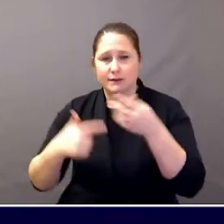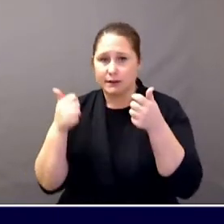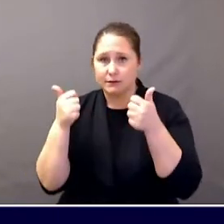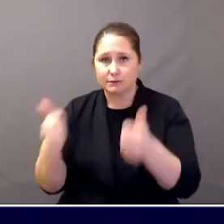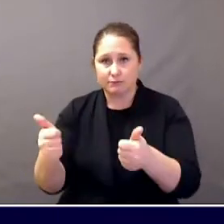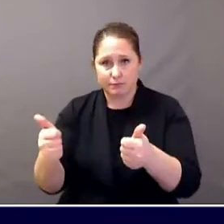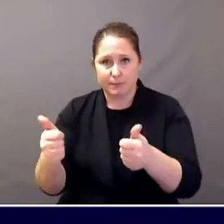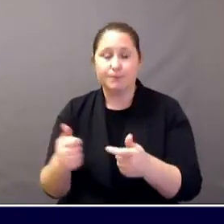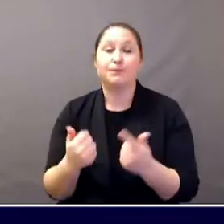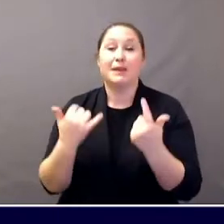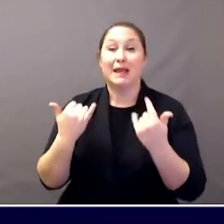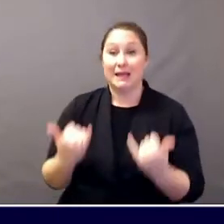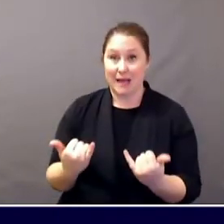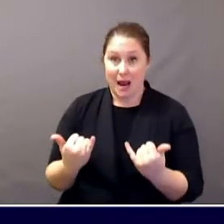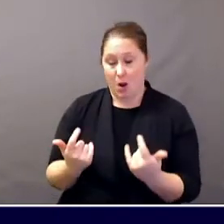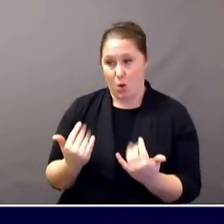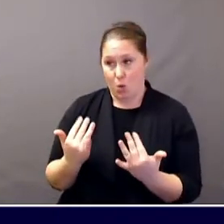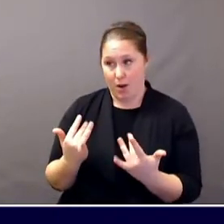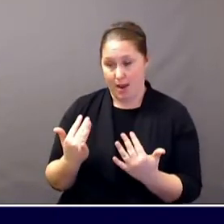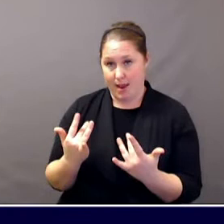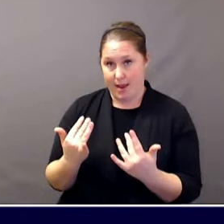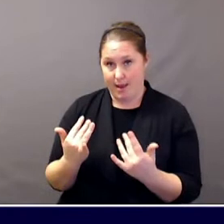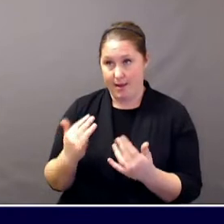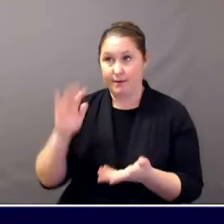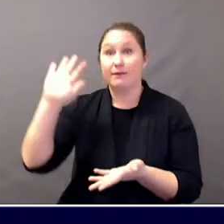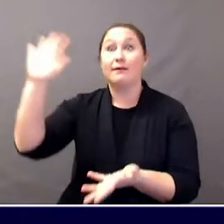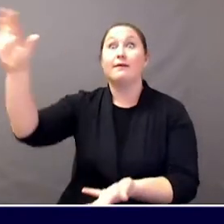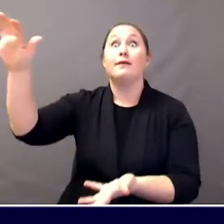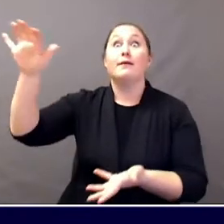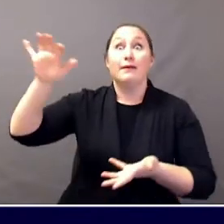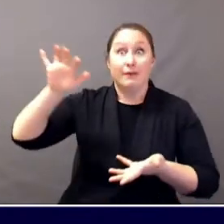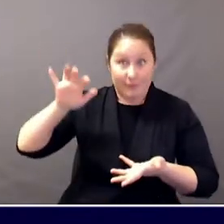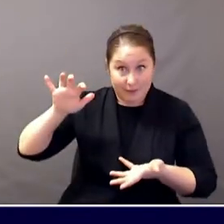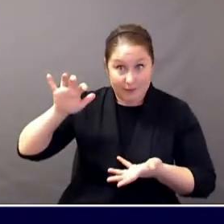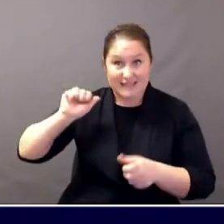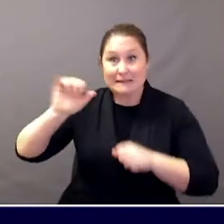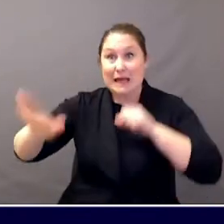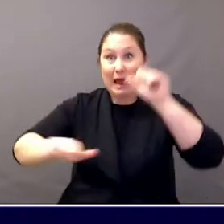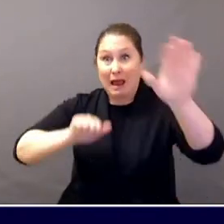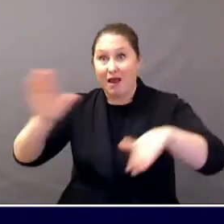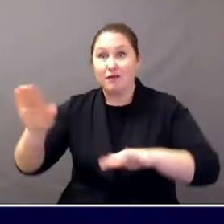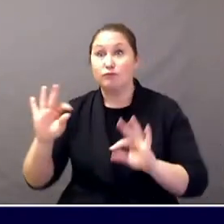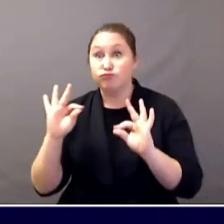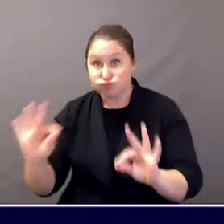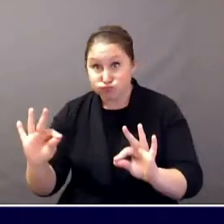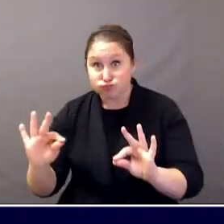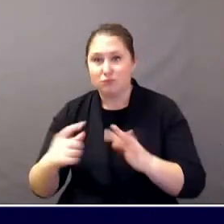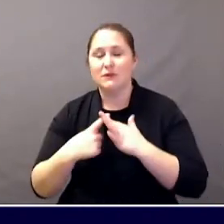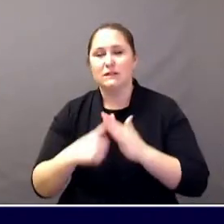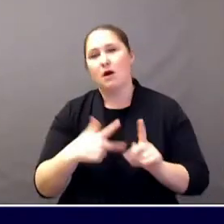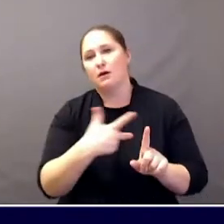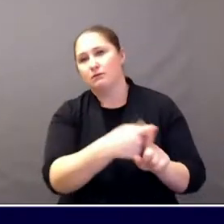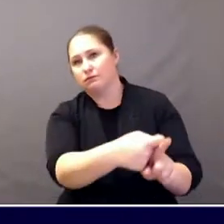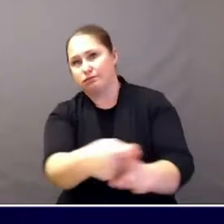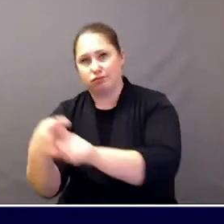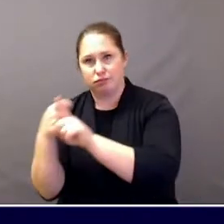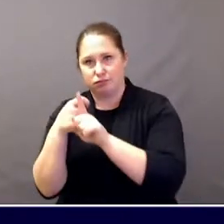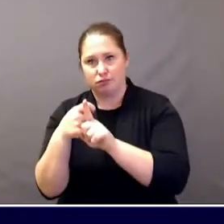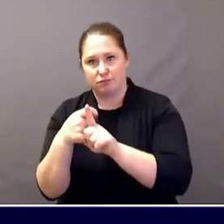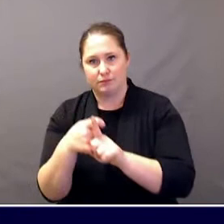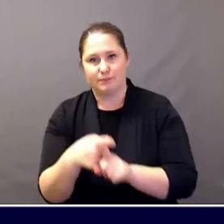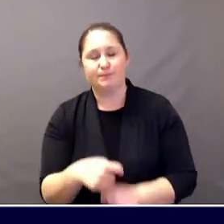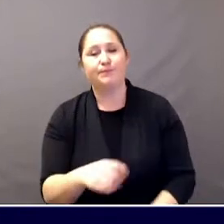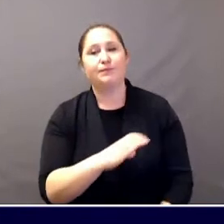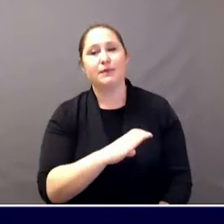we've just got to wait for the right amount of vaccine supply to come in so we can satisfy that demand. Yeah, and I will just add, not just hospitals, we are